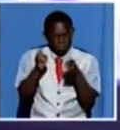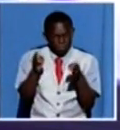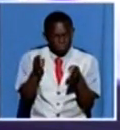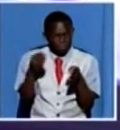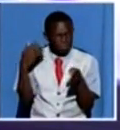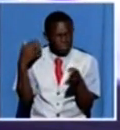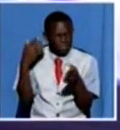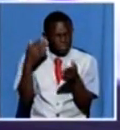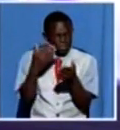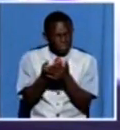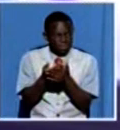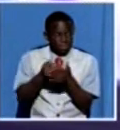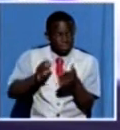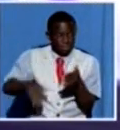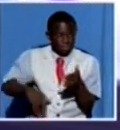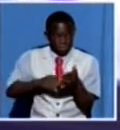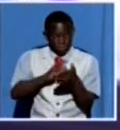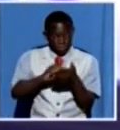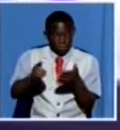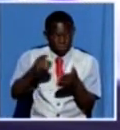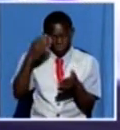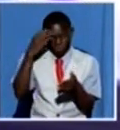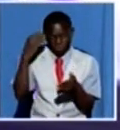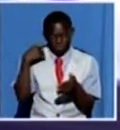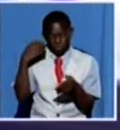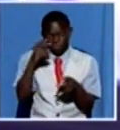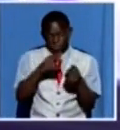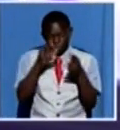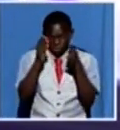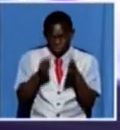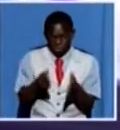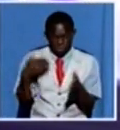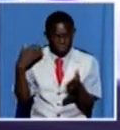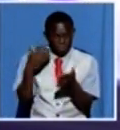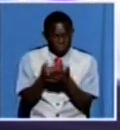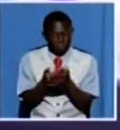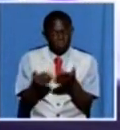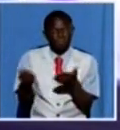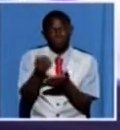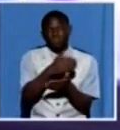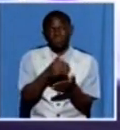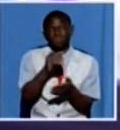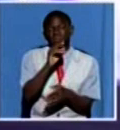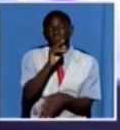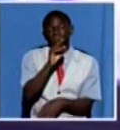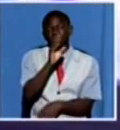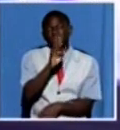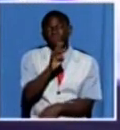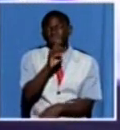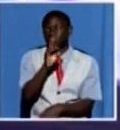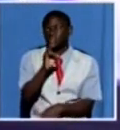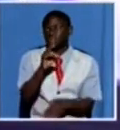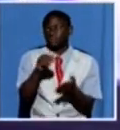to last week, on that toll plaza alone, we had collected in excess of 7 million kwacha on one toll plaza. On one toll plaza. Honorable